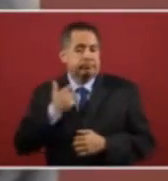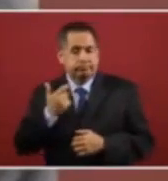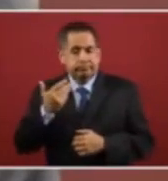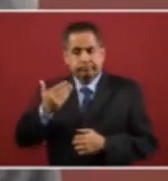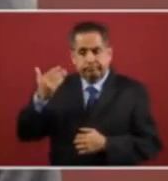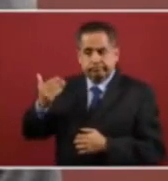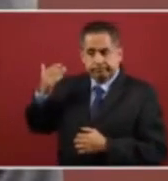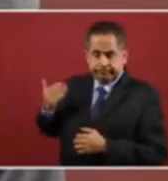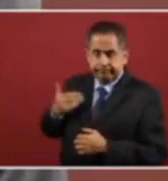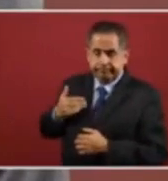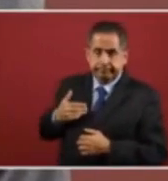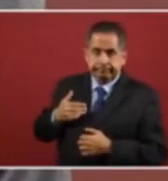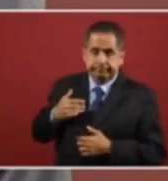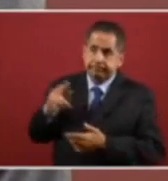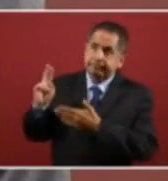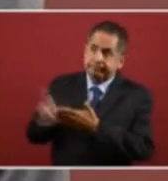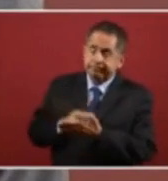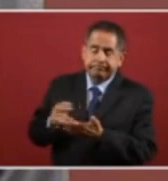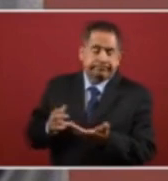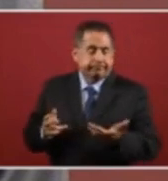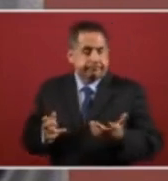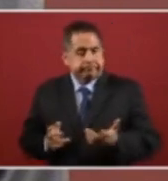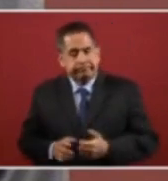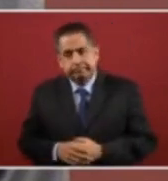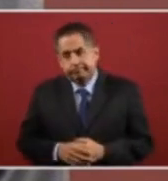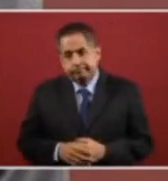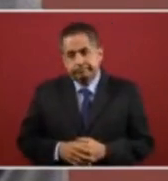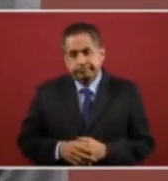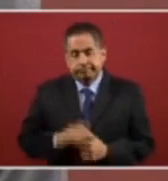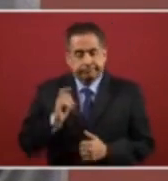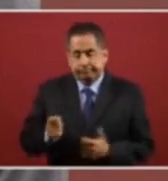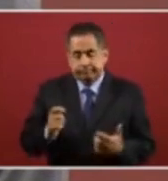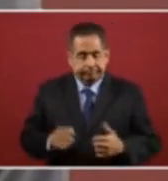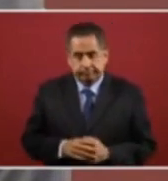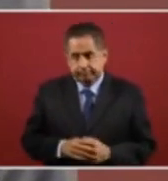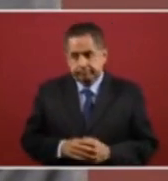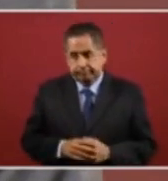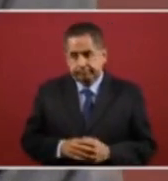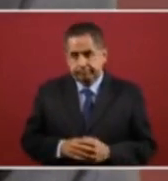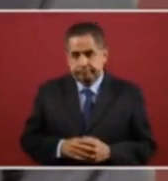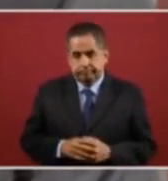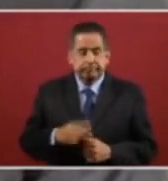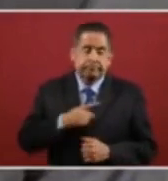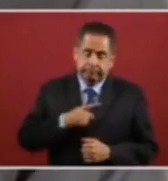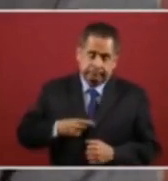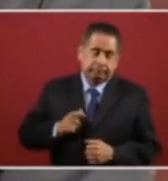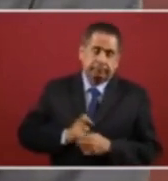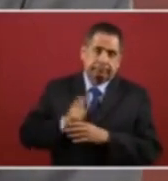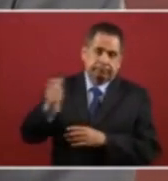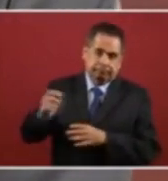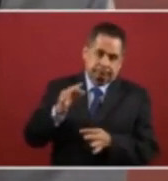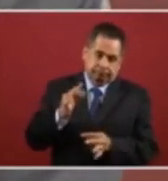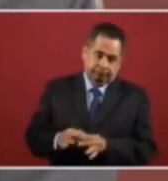to, or the previous governments have agreed to. It's a matter